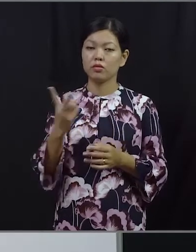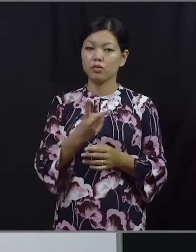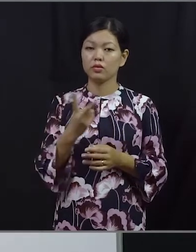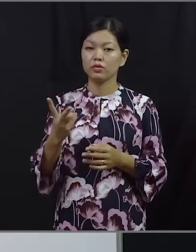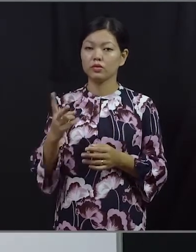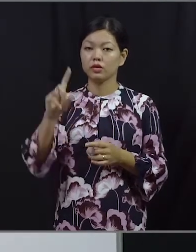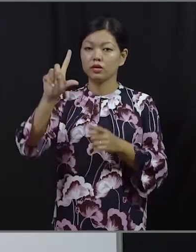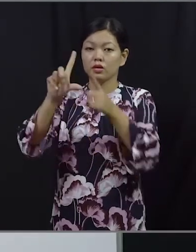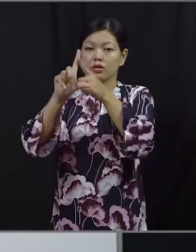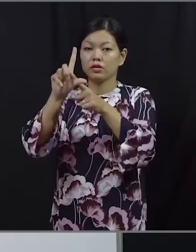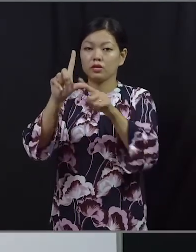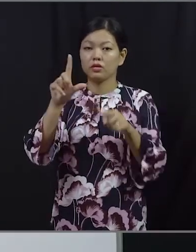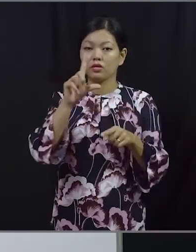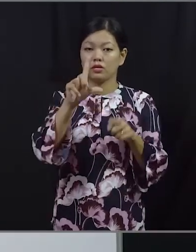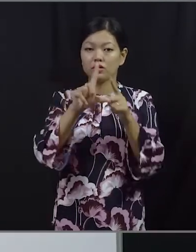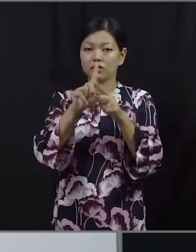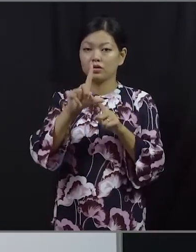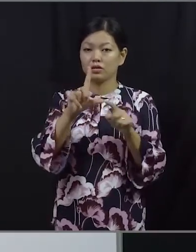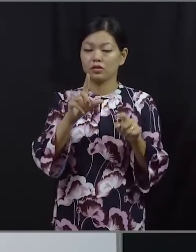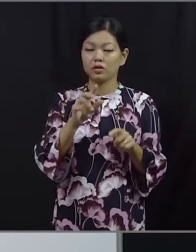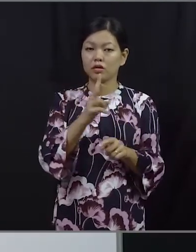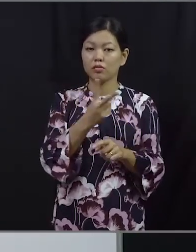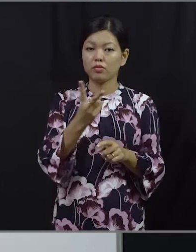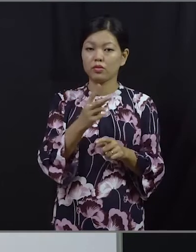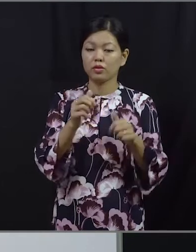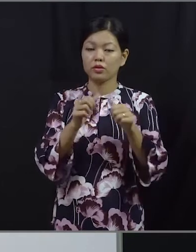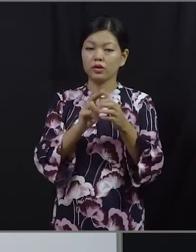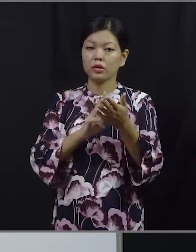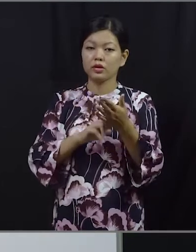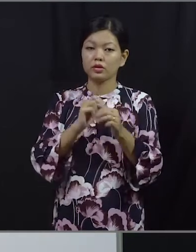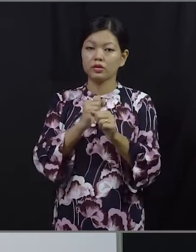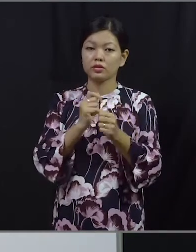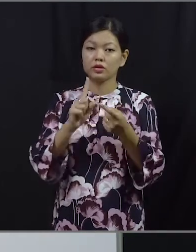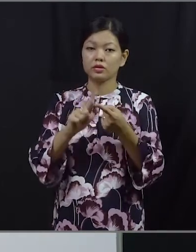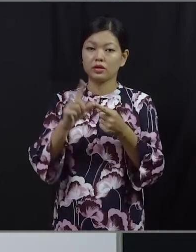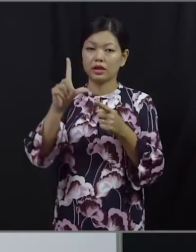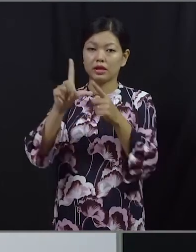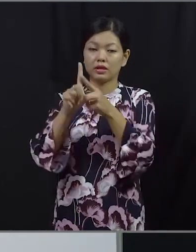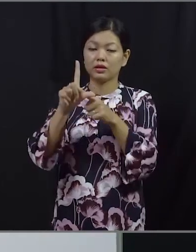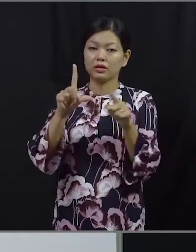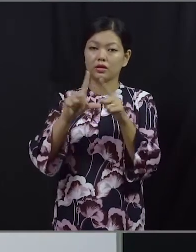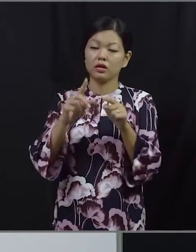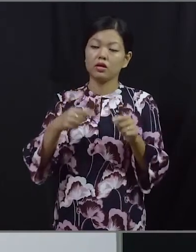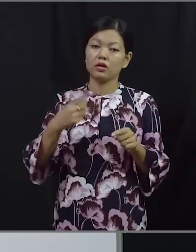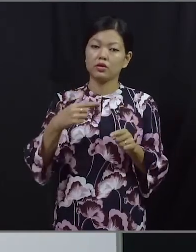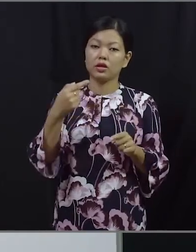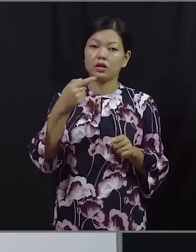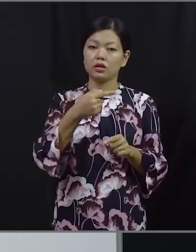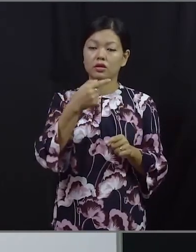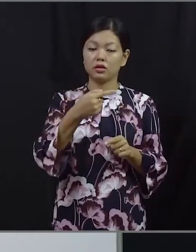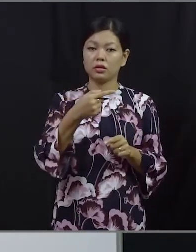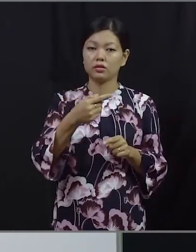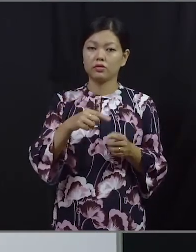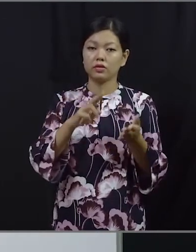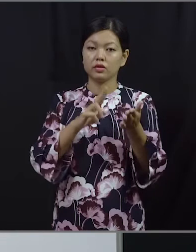means they are in the negative side, right? They are in the negative side, because if we measure the distance, we will measure against the direction of incident ray. So from